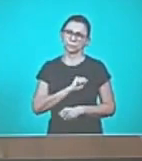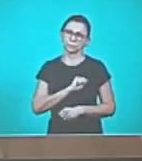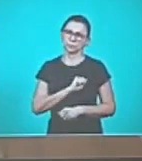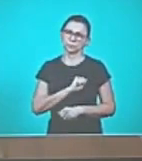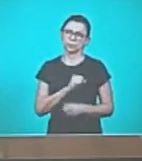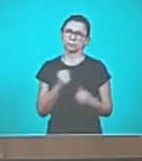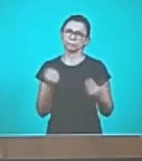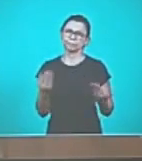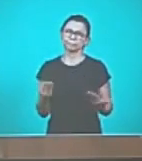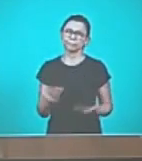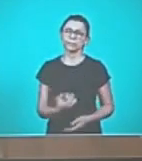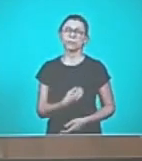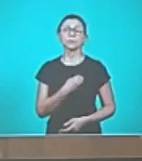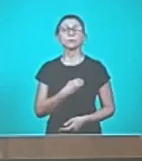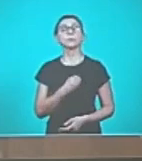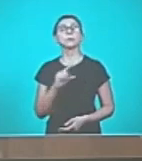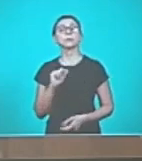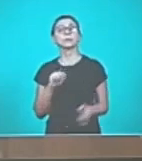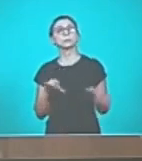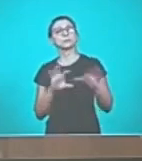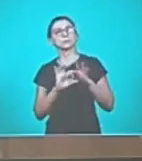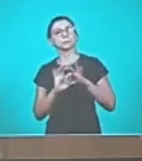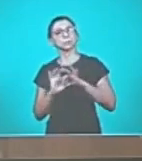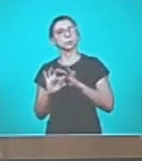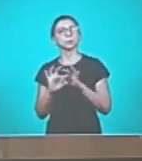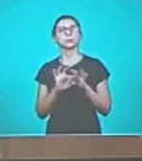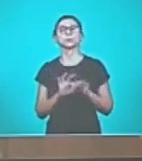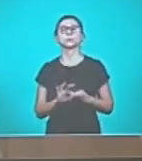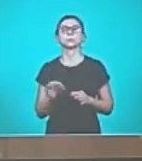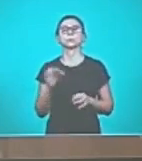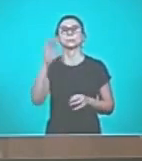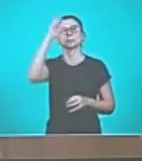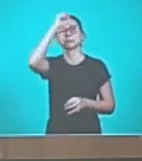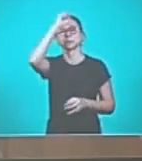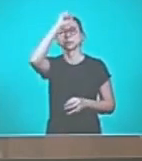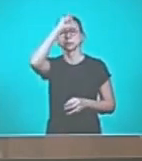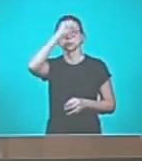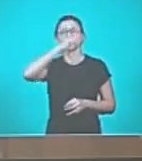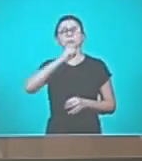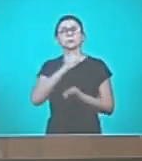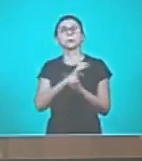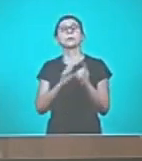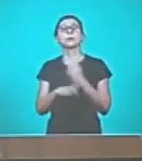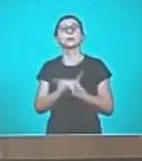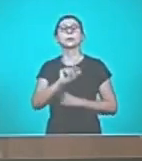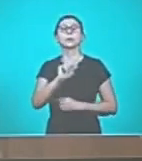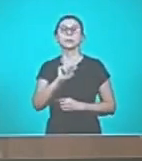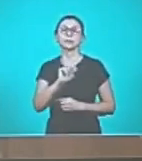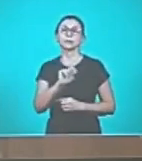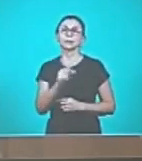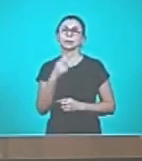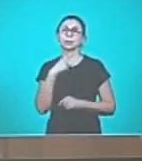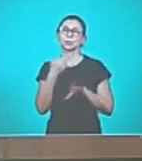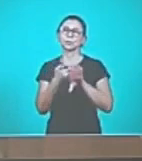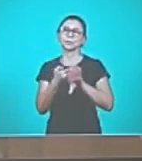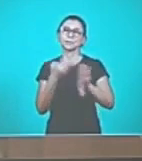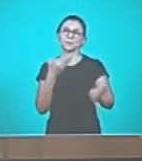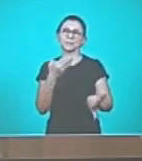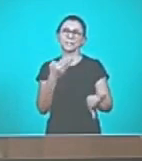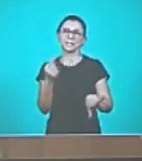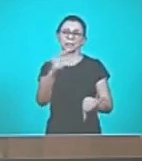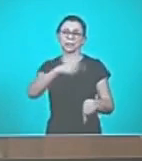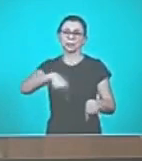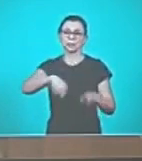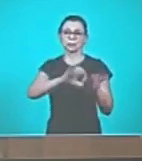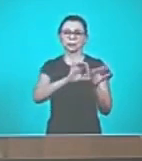is living what we have learned in the Sunday schools. If we cannot be apart from each